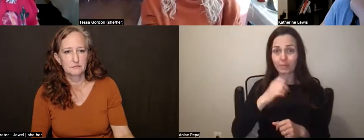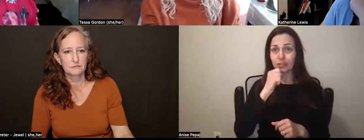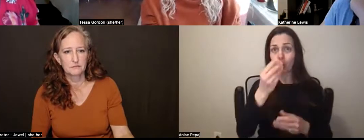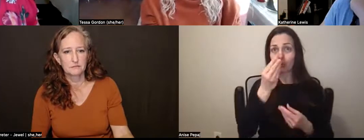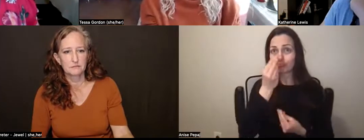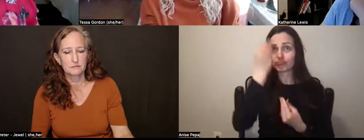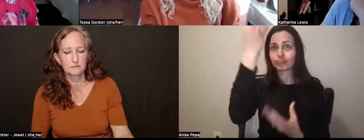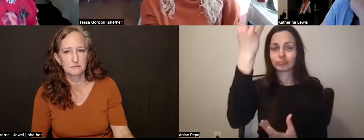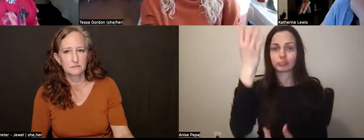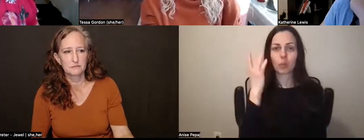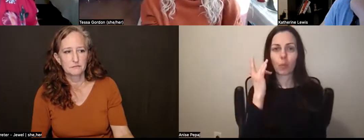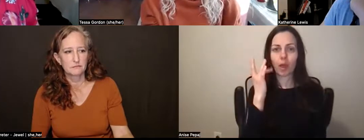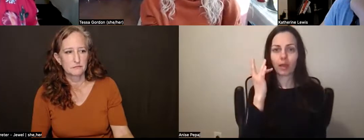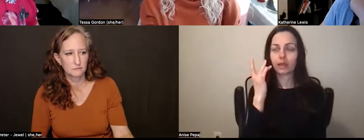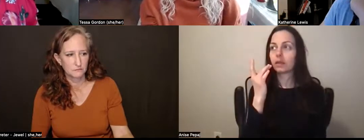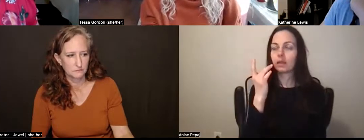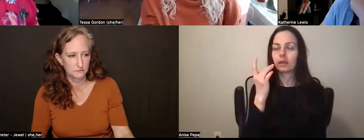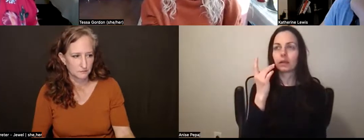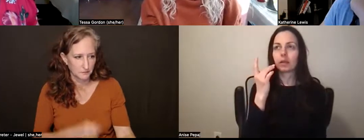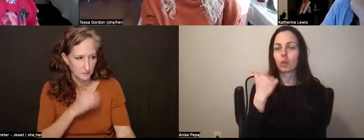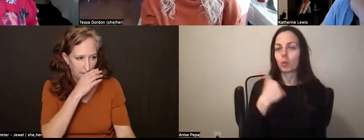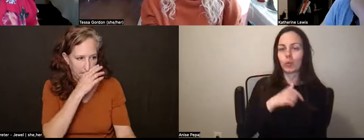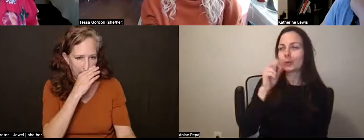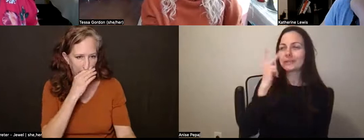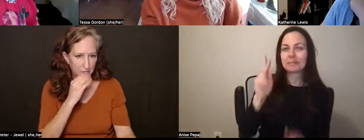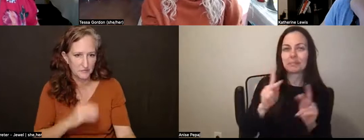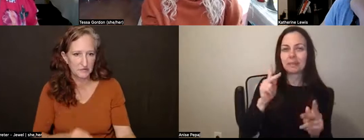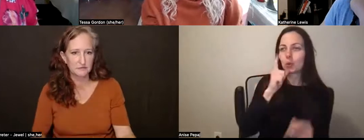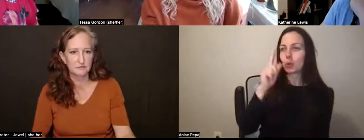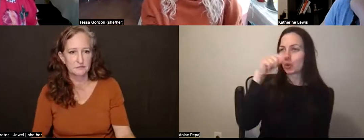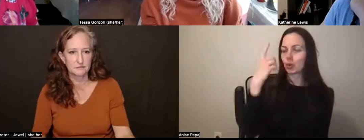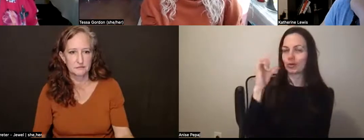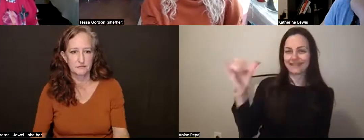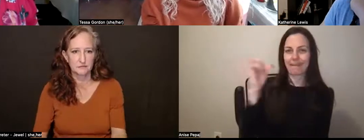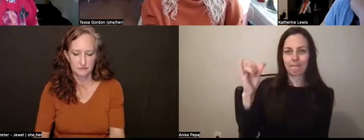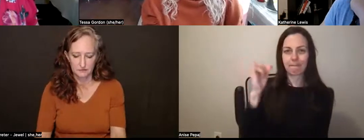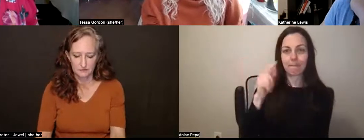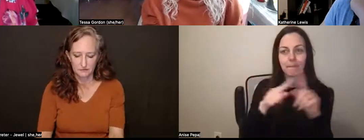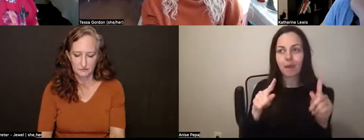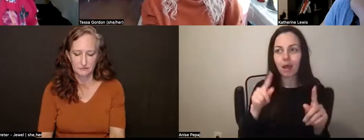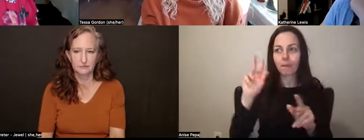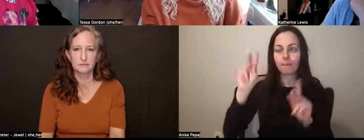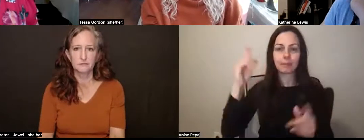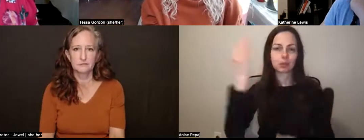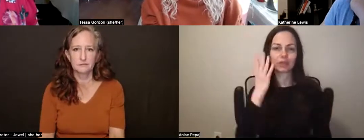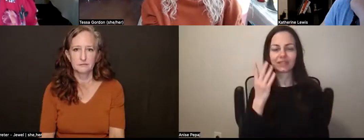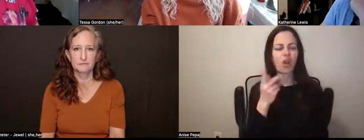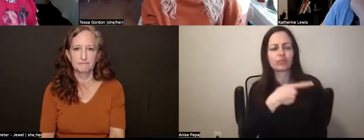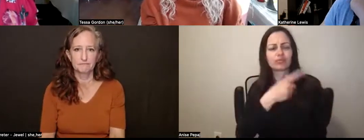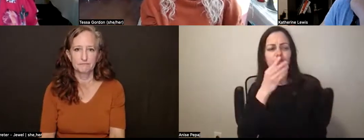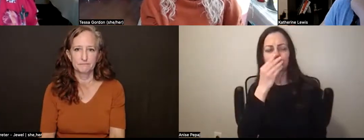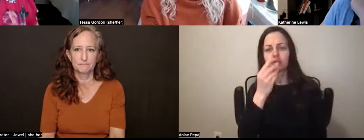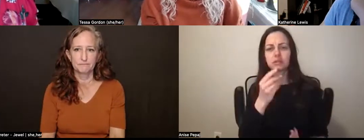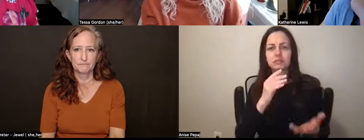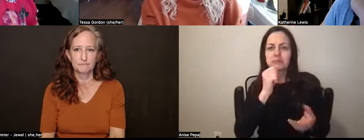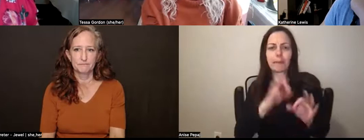because not only do we not see people that look like us, but we also have been told that our stuff doesn't matter. And so